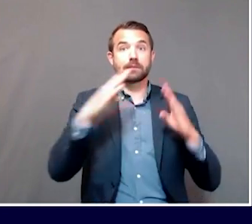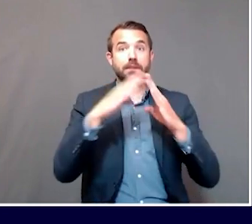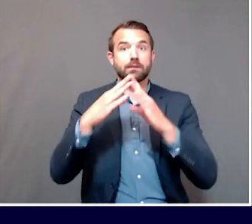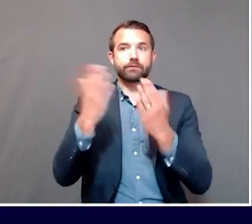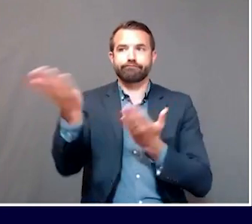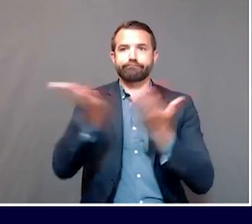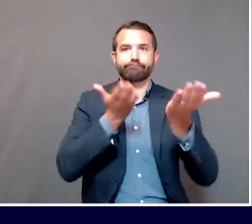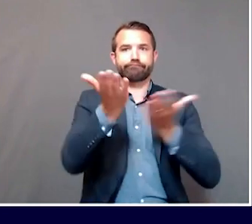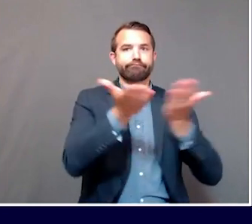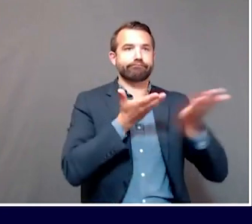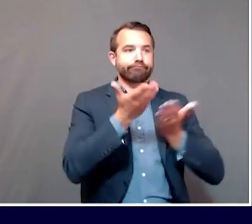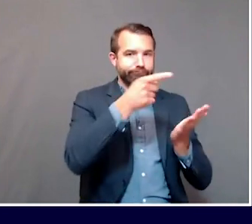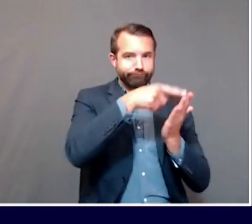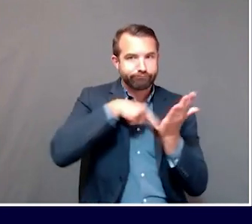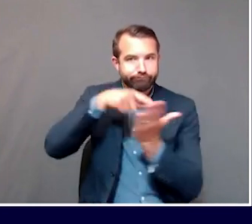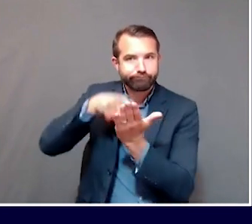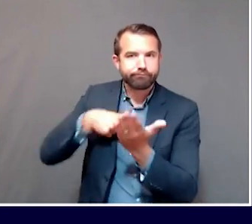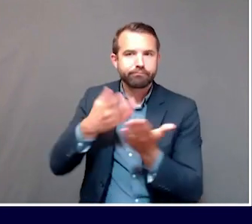make the announcement that